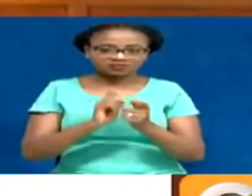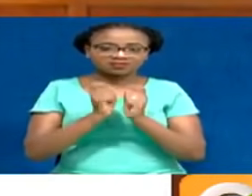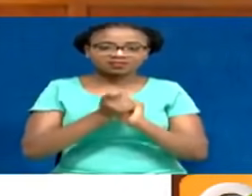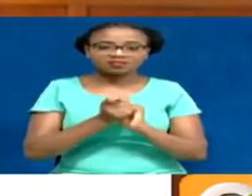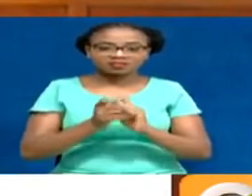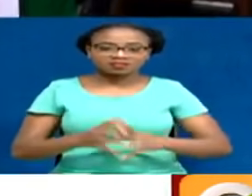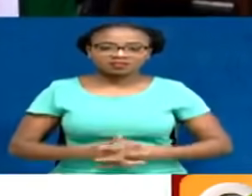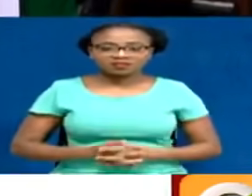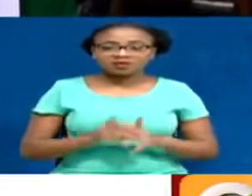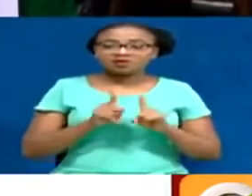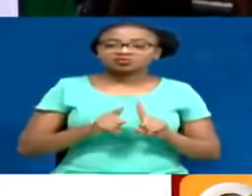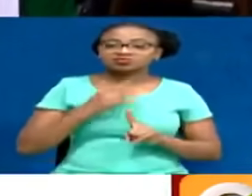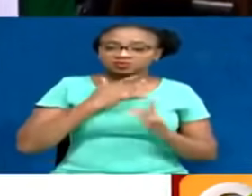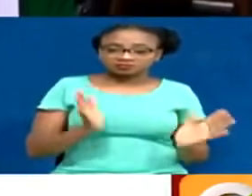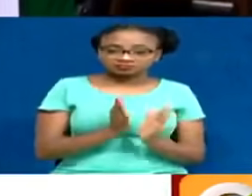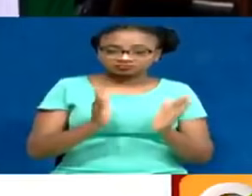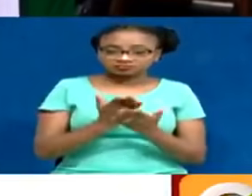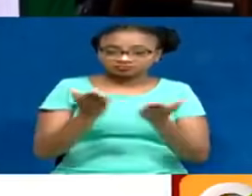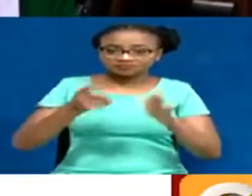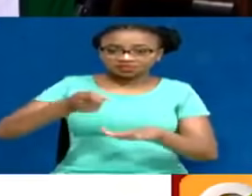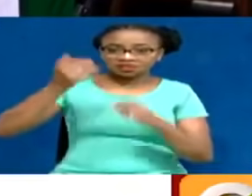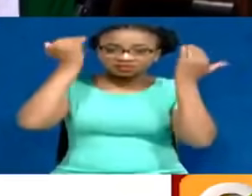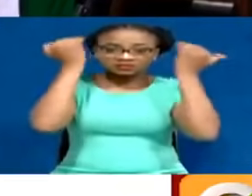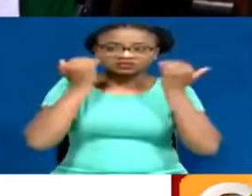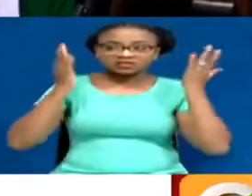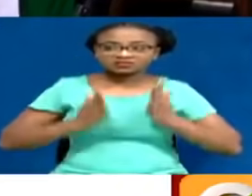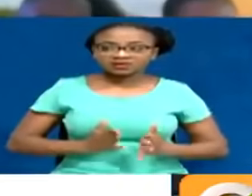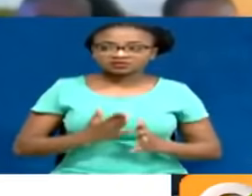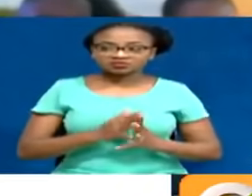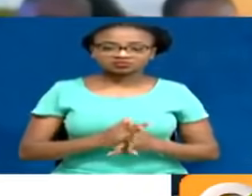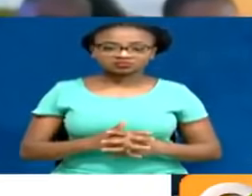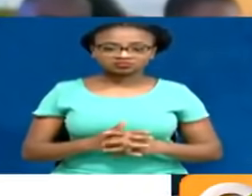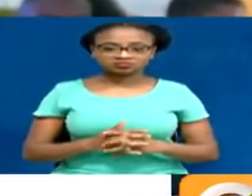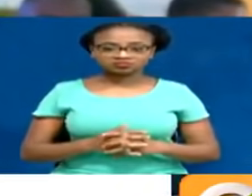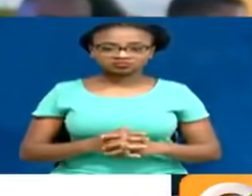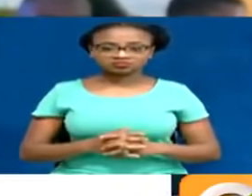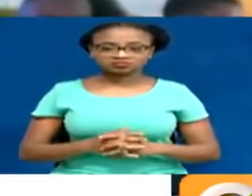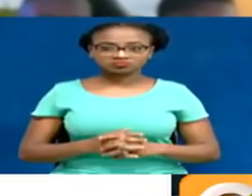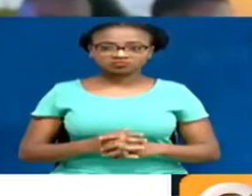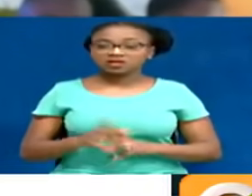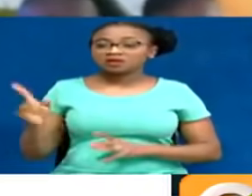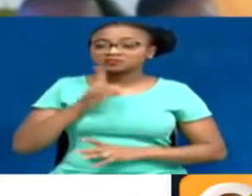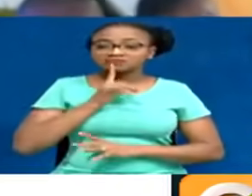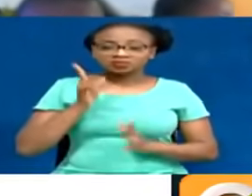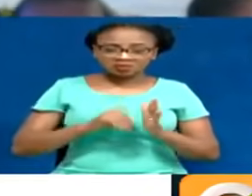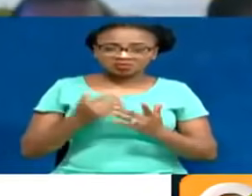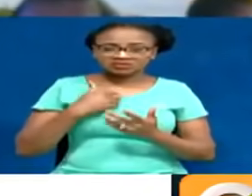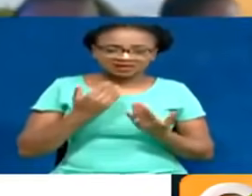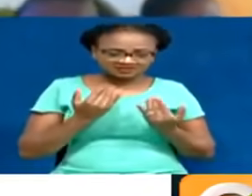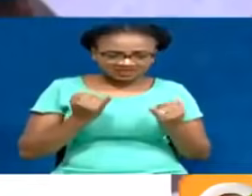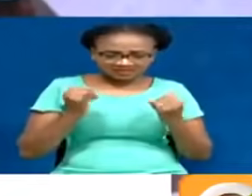kupitia BBI na kuwaomba majaji hao kuruhusu mchakato huo kuendelea. Ogeto akisema kwamba kumekuwa na